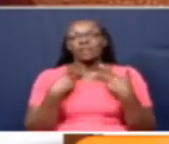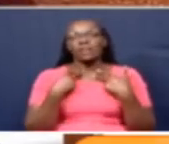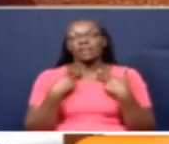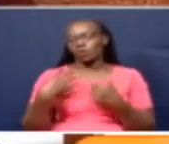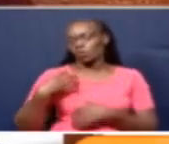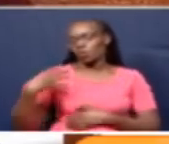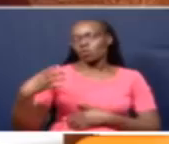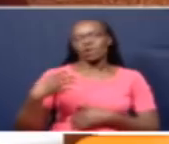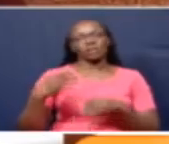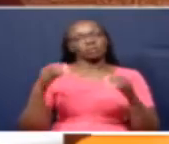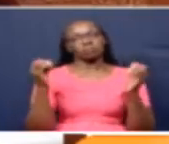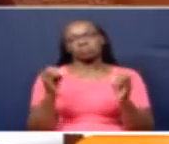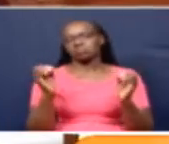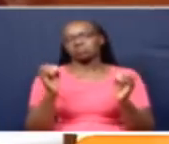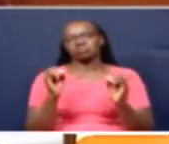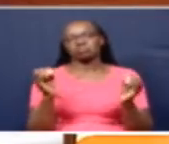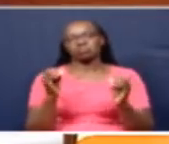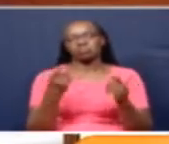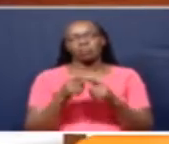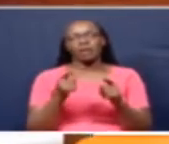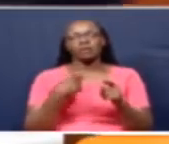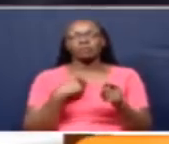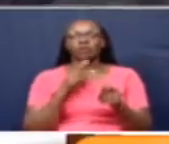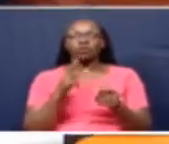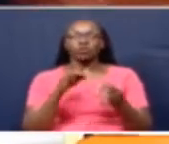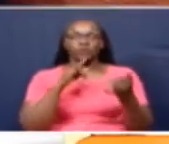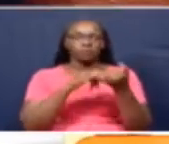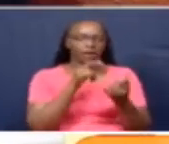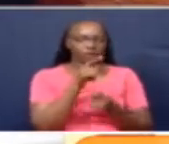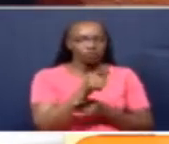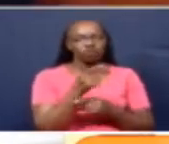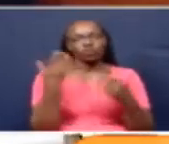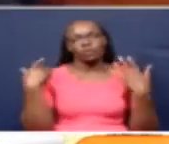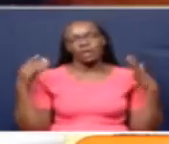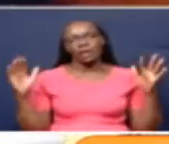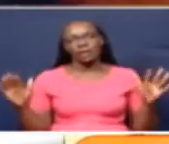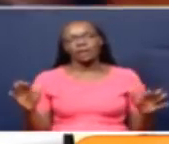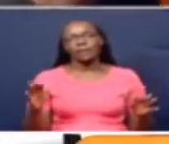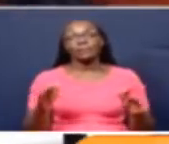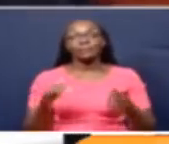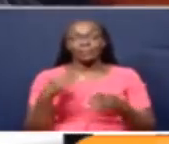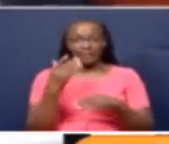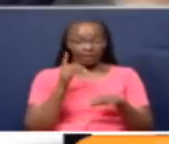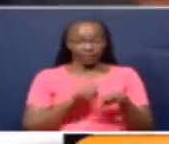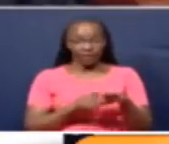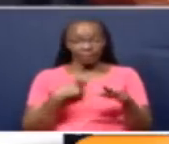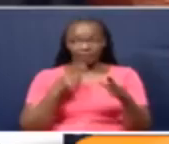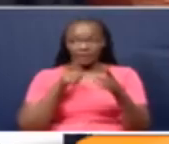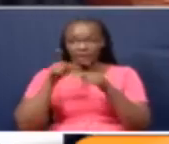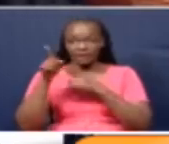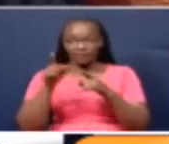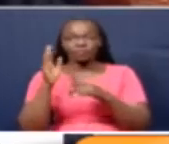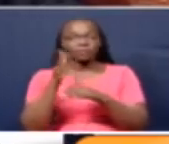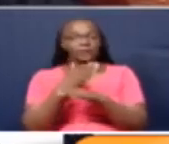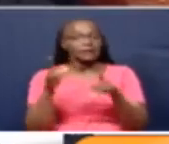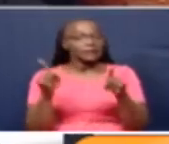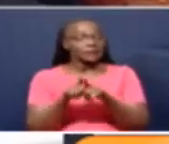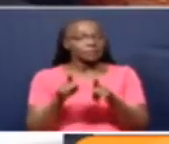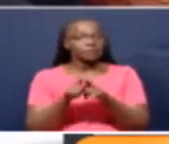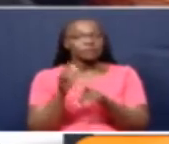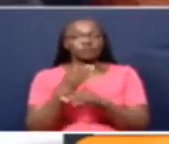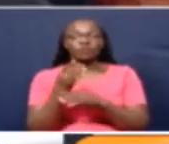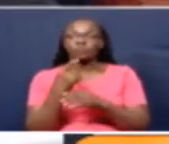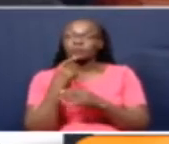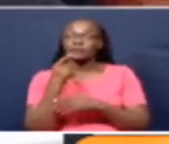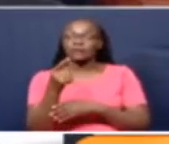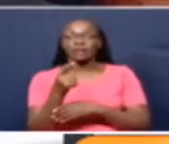ningekuoa Malaika. And then you see, every time I travel, I said this before, every time I travel, I sing that song. Right. And I tell them, ladies